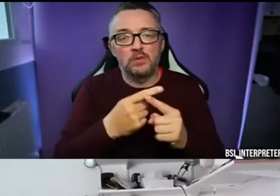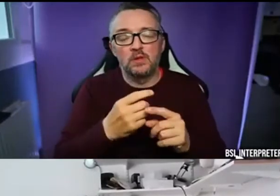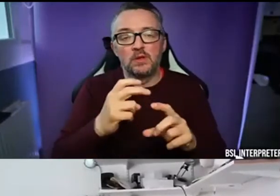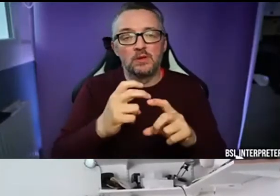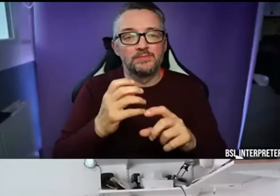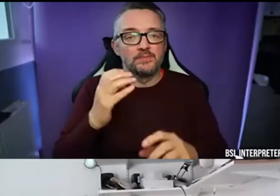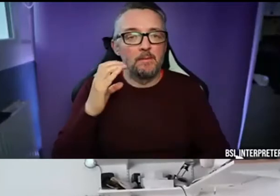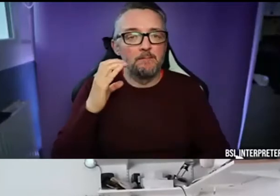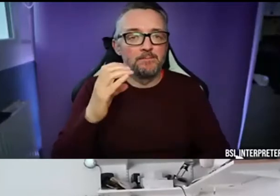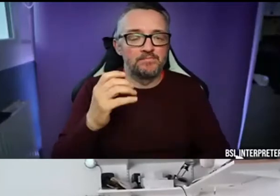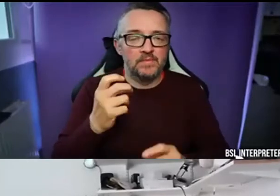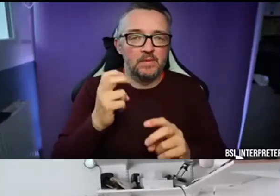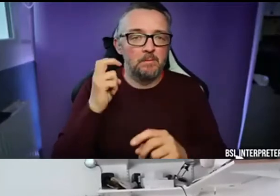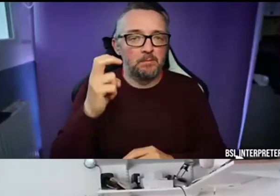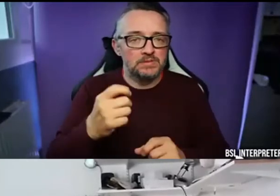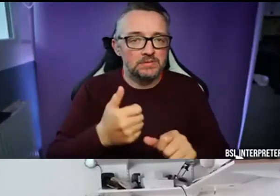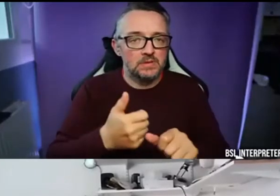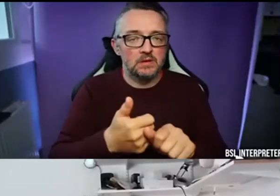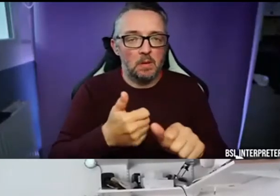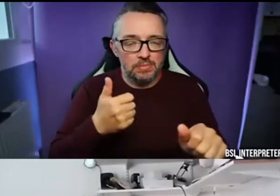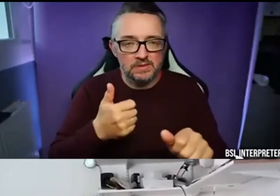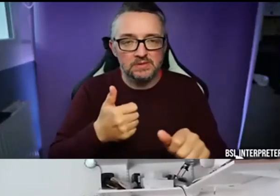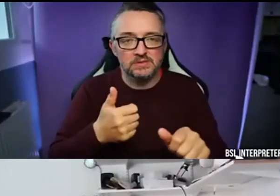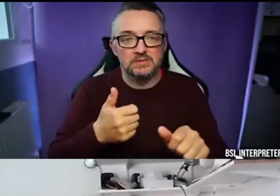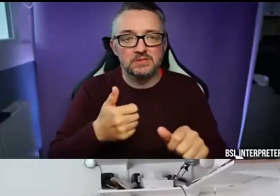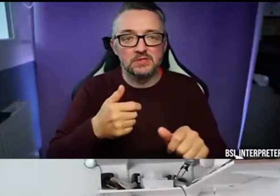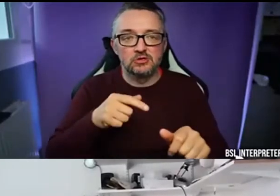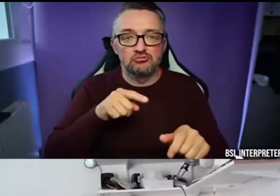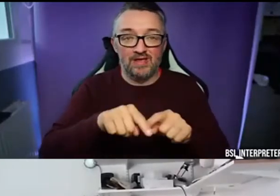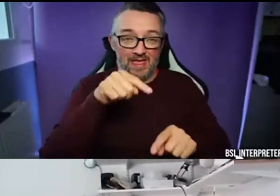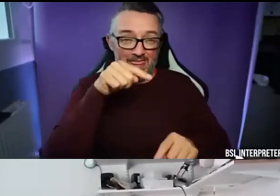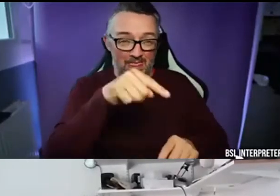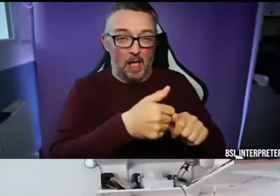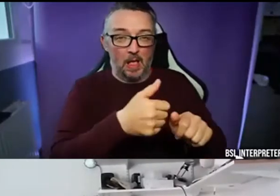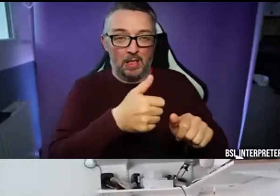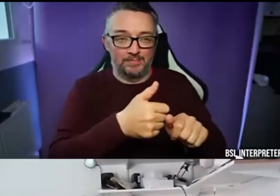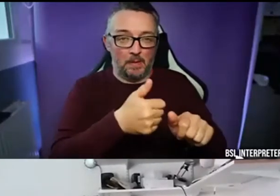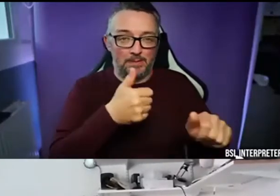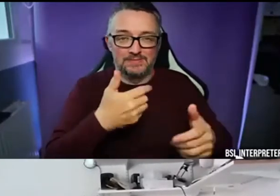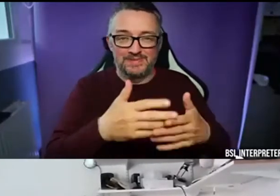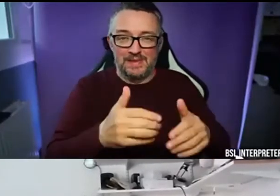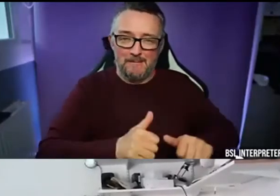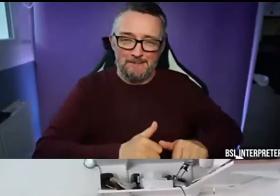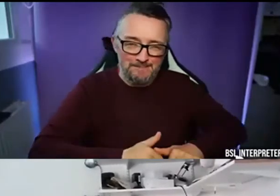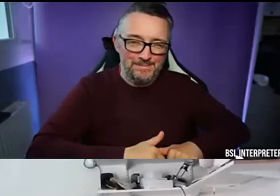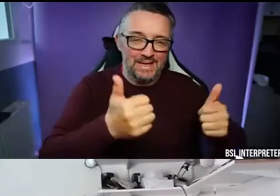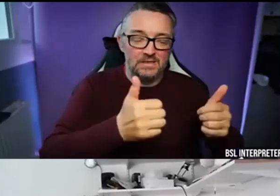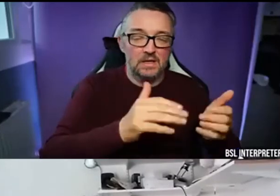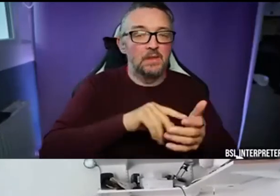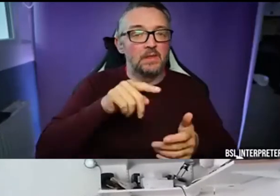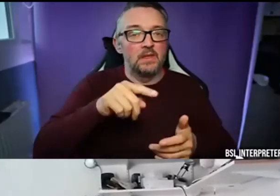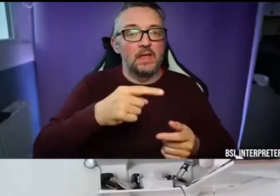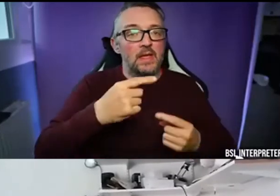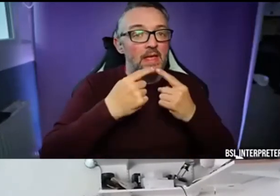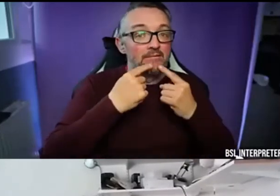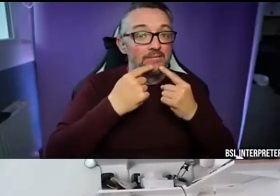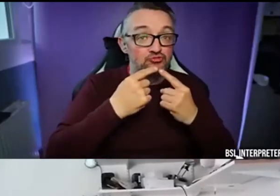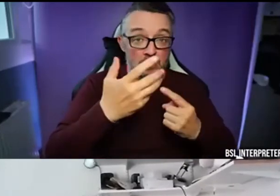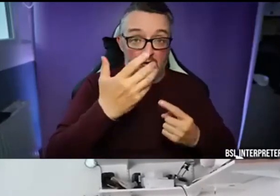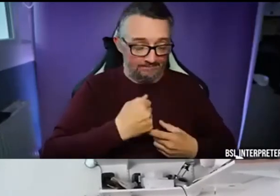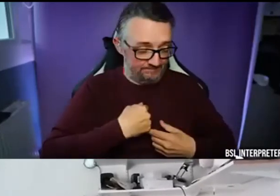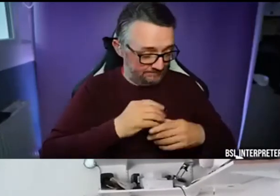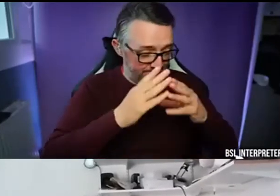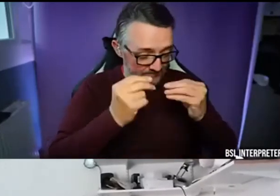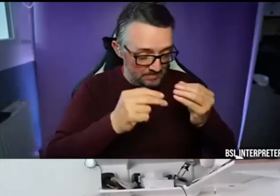and travel services themselves being the best that they can. So you have the information to make your journey, to plan your journey,